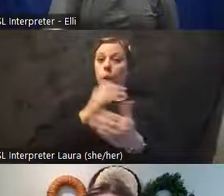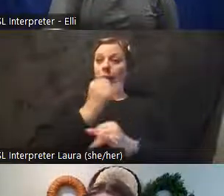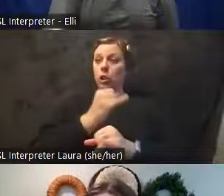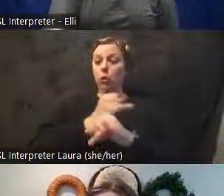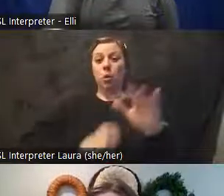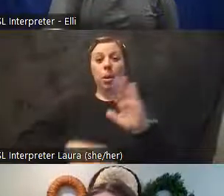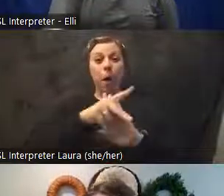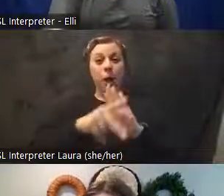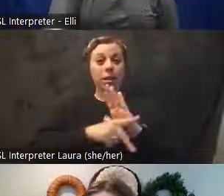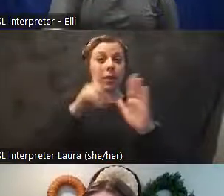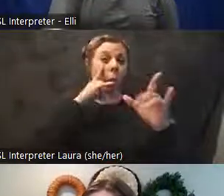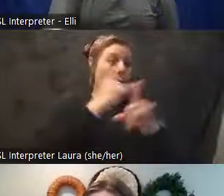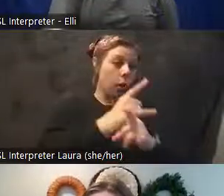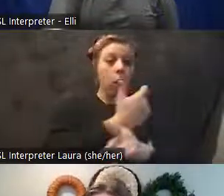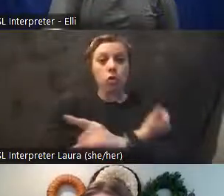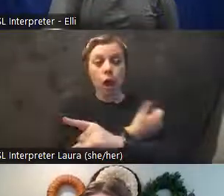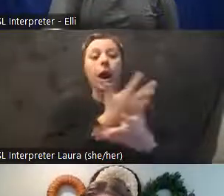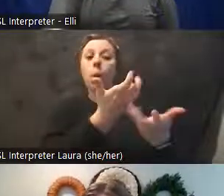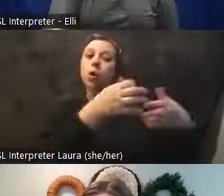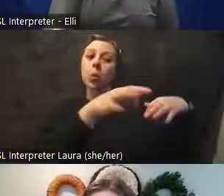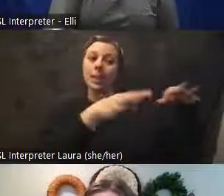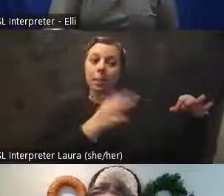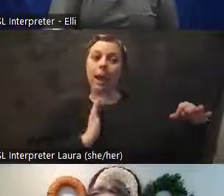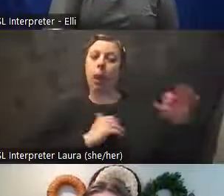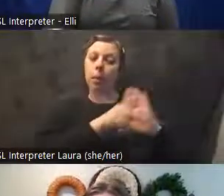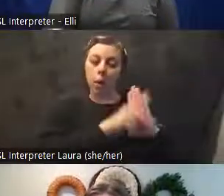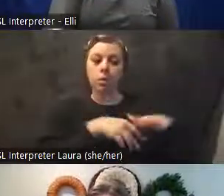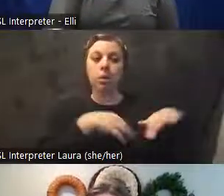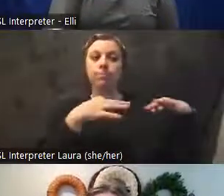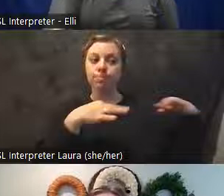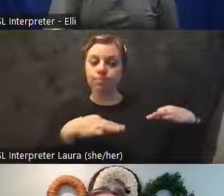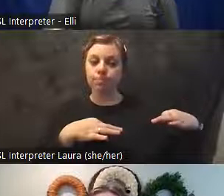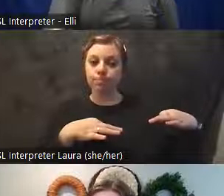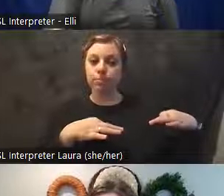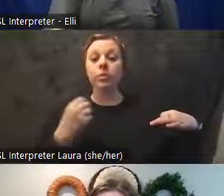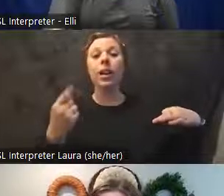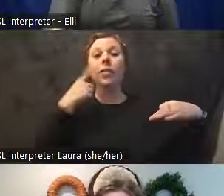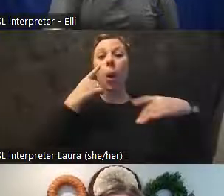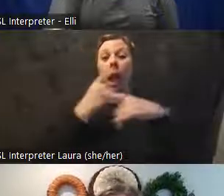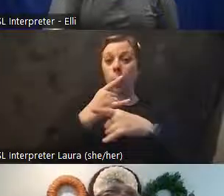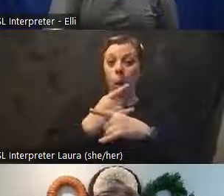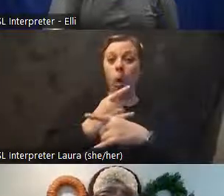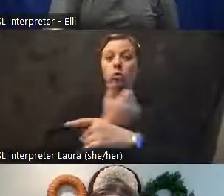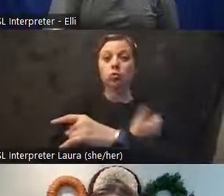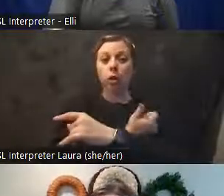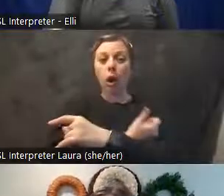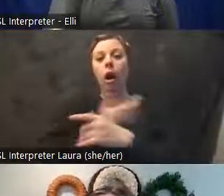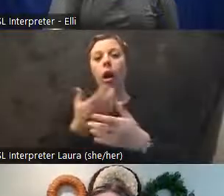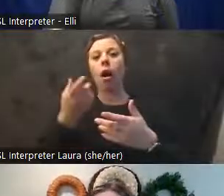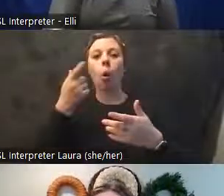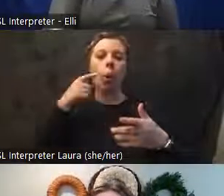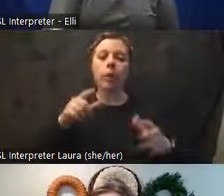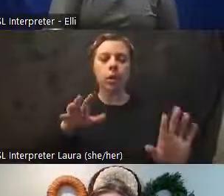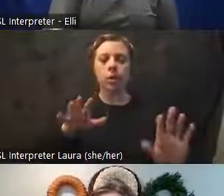then finally, I think for transparency, a big one that comes up with college survivors, and I'm sure Jess will be able to speak to this, is